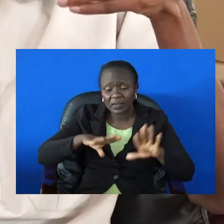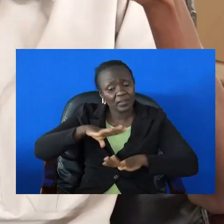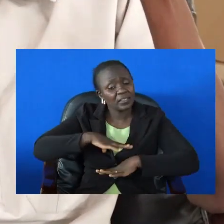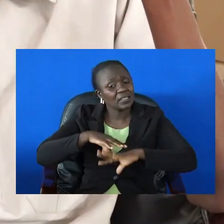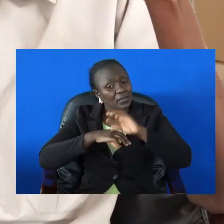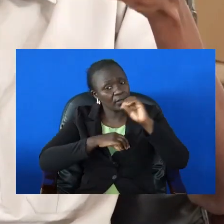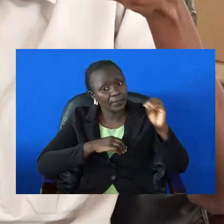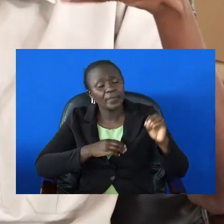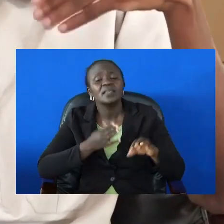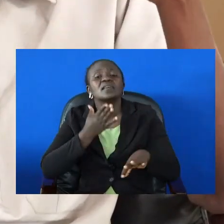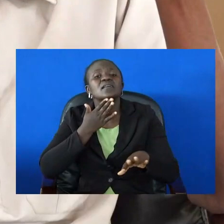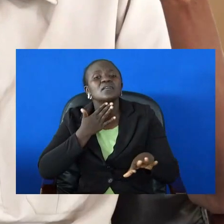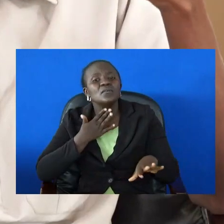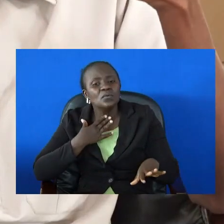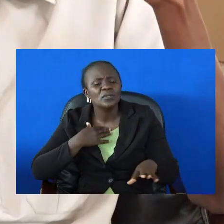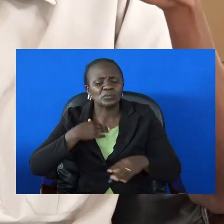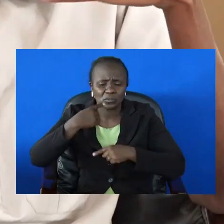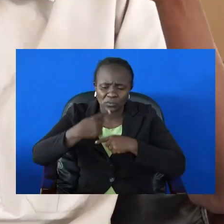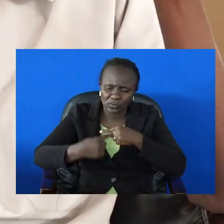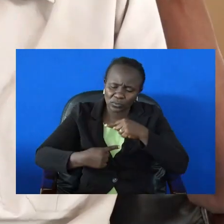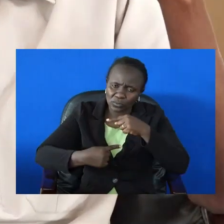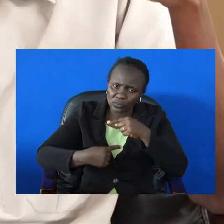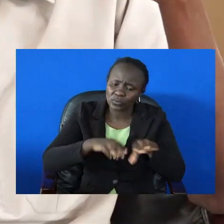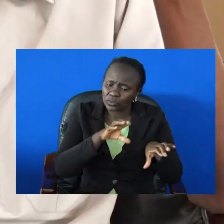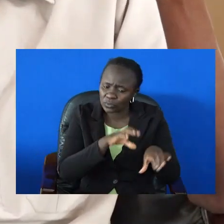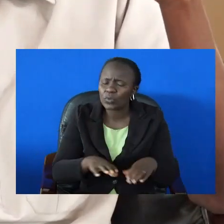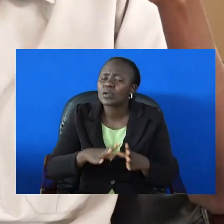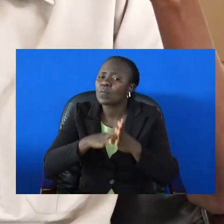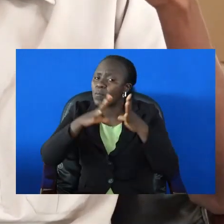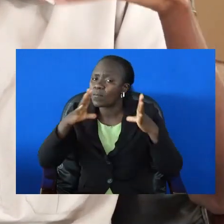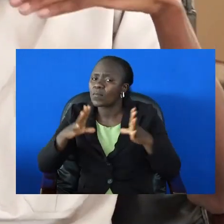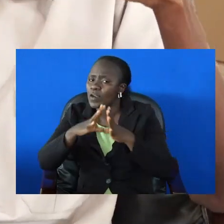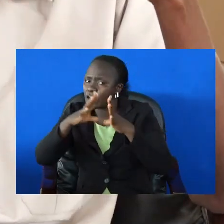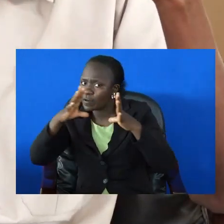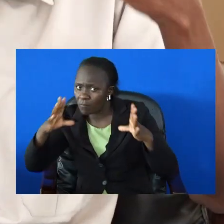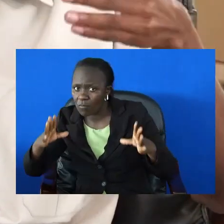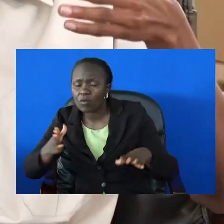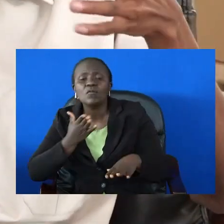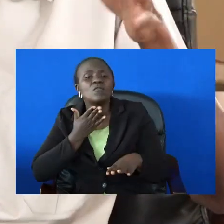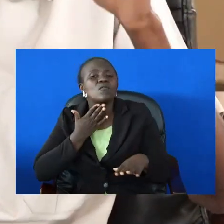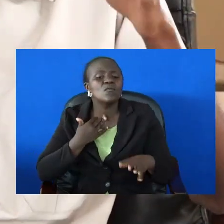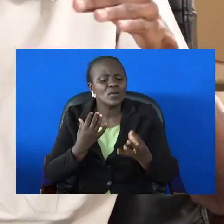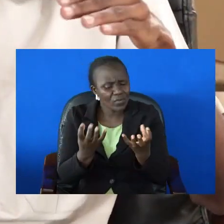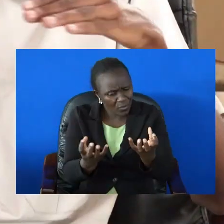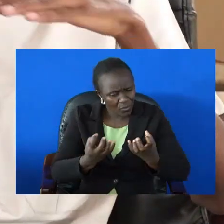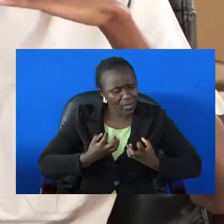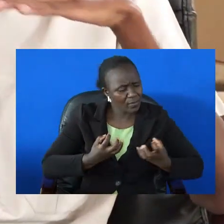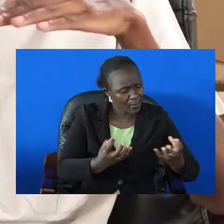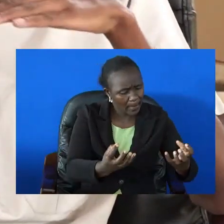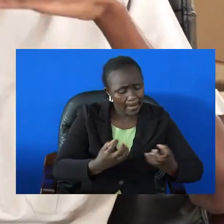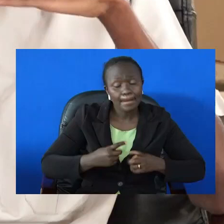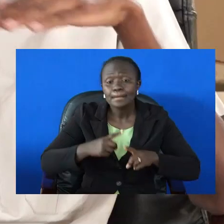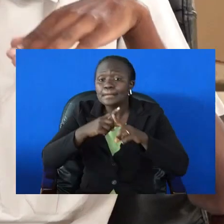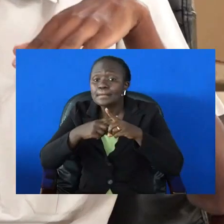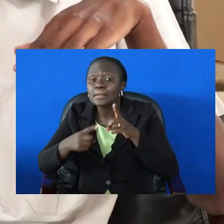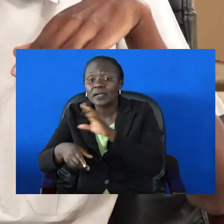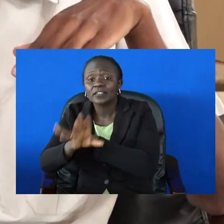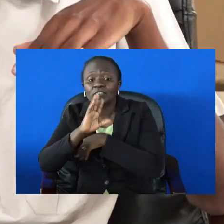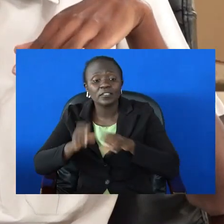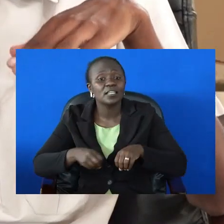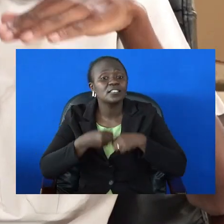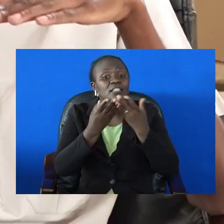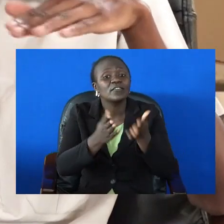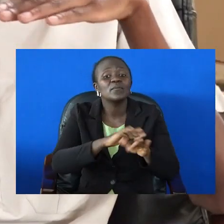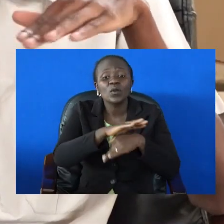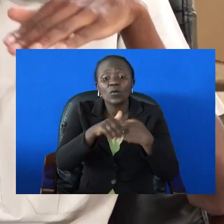that. So he wanted to continue doing more and more and more. He wanted more. But God had given him everything he